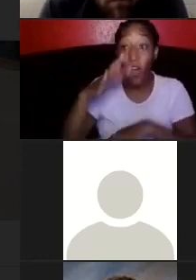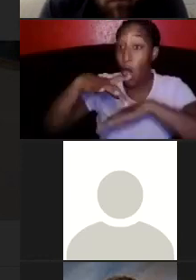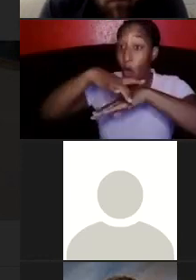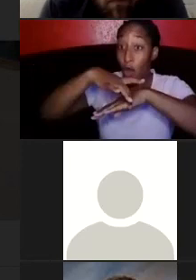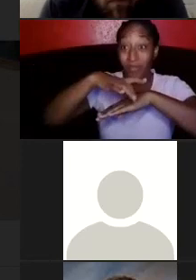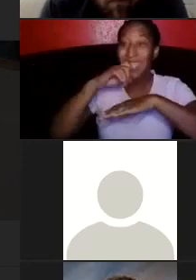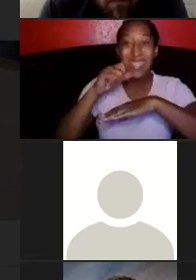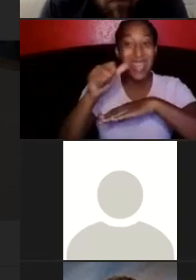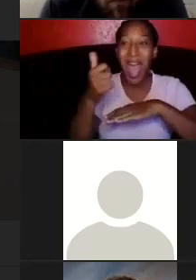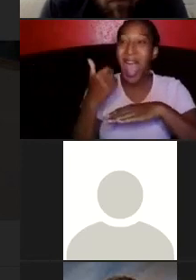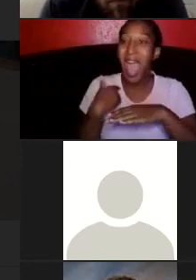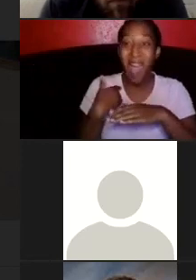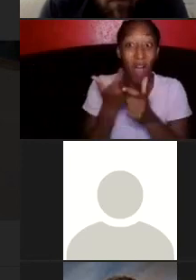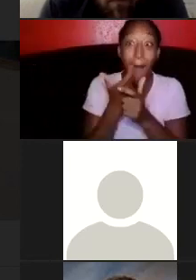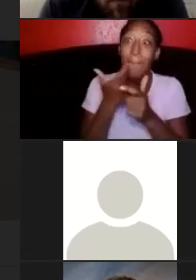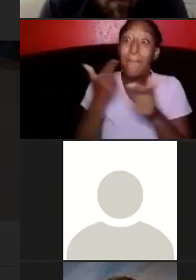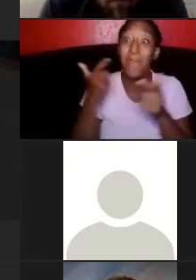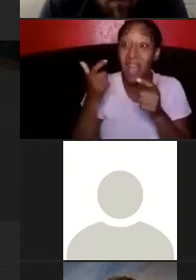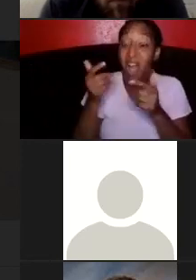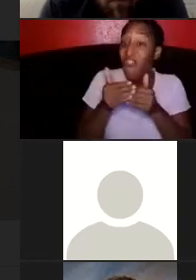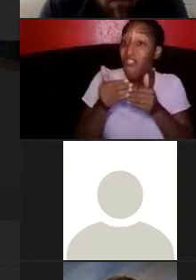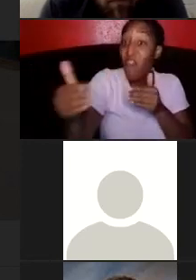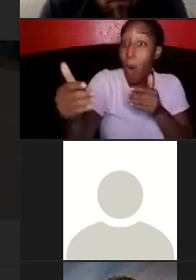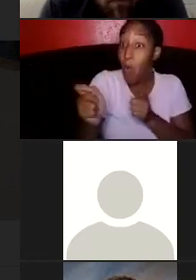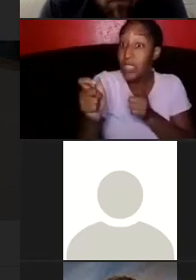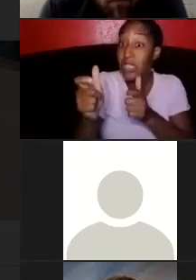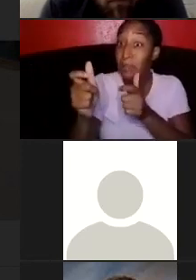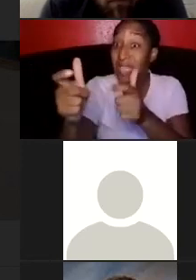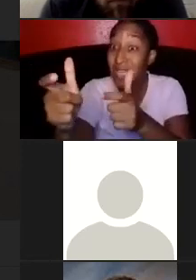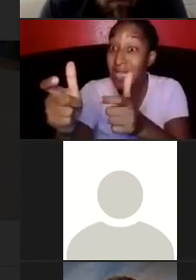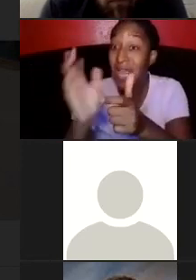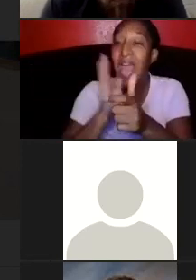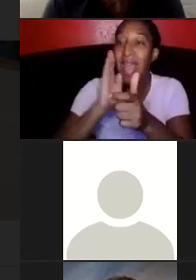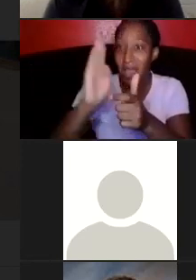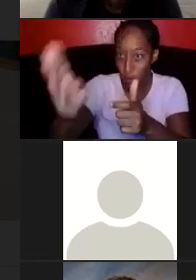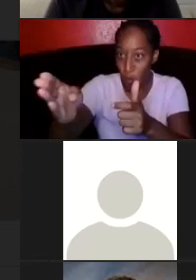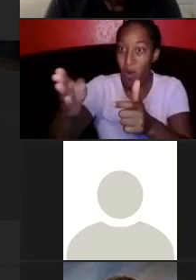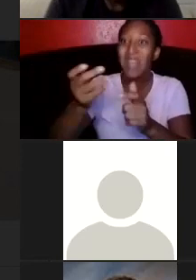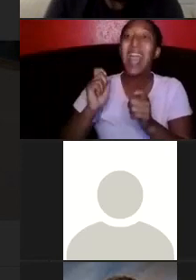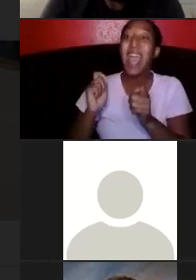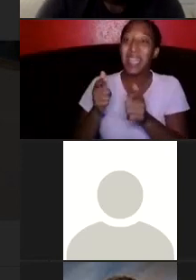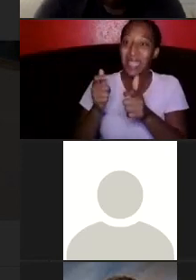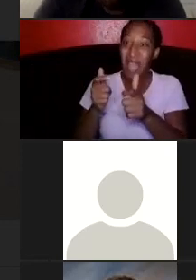forward speed, it would get accelerated into the sun.